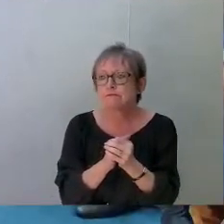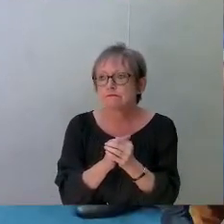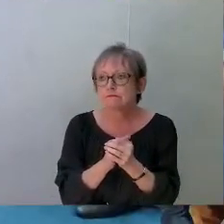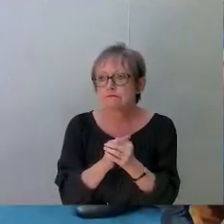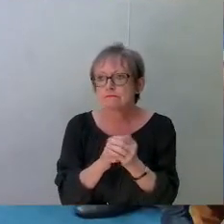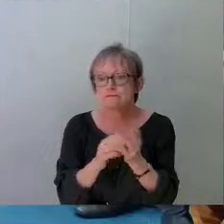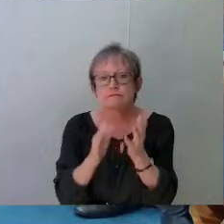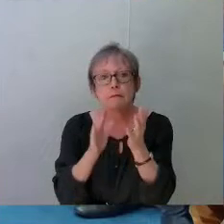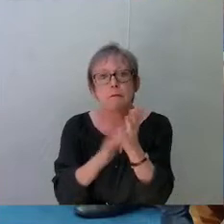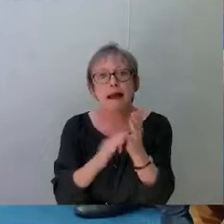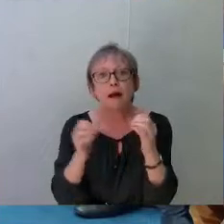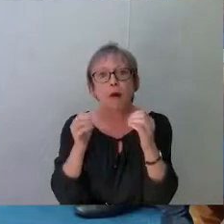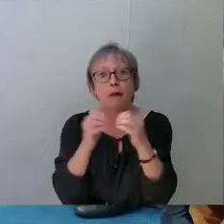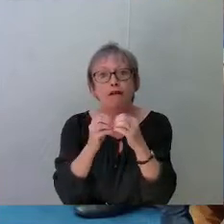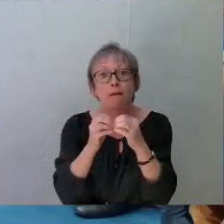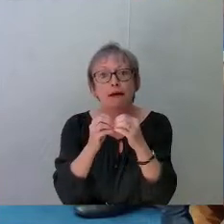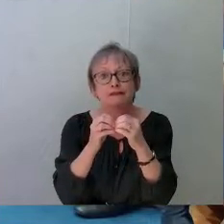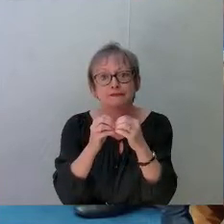Meg Berryman.